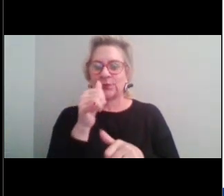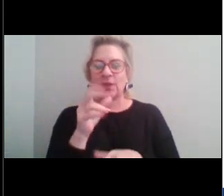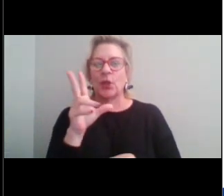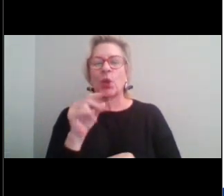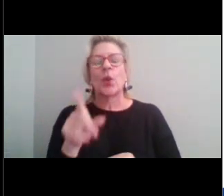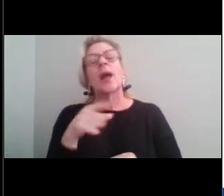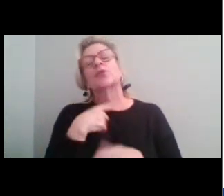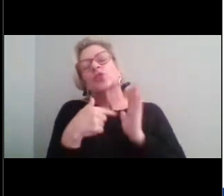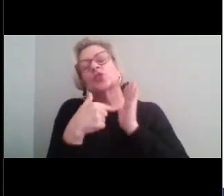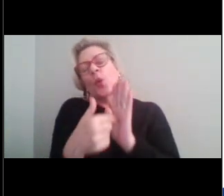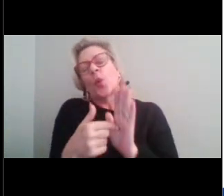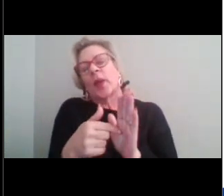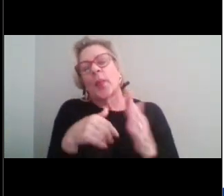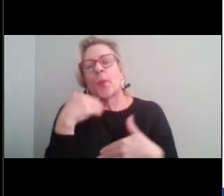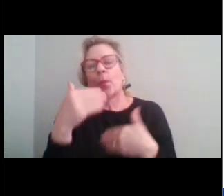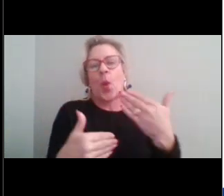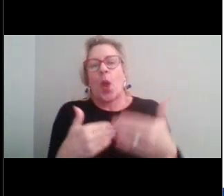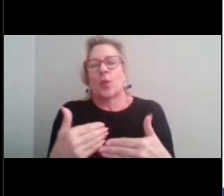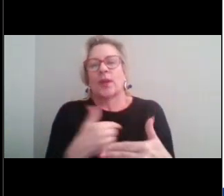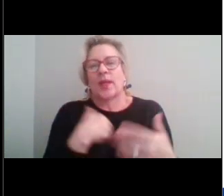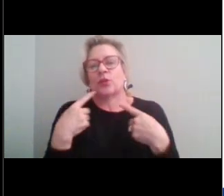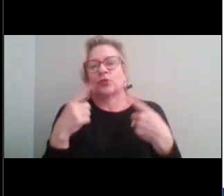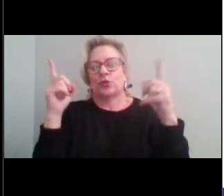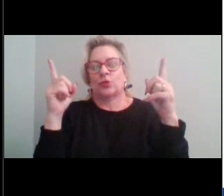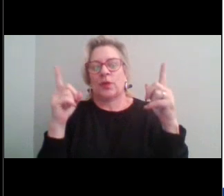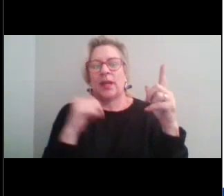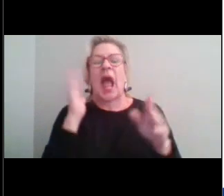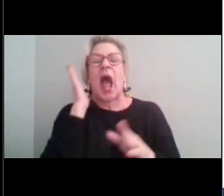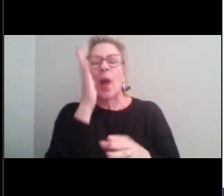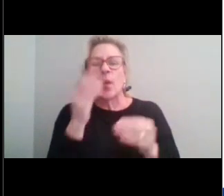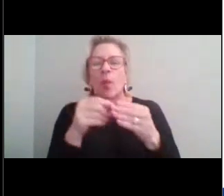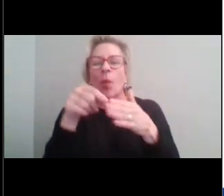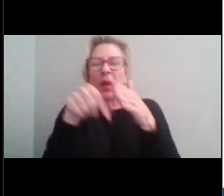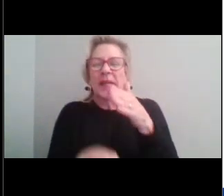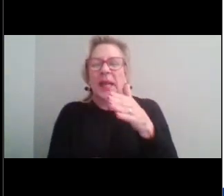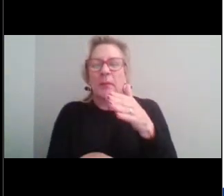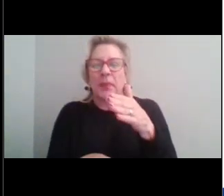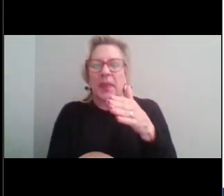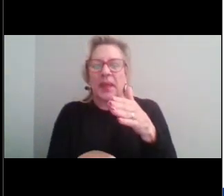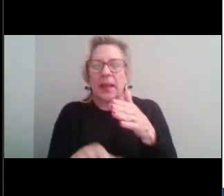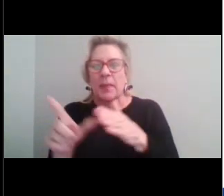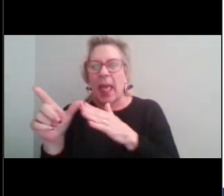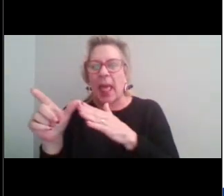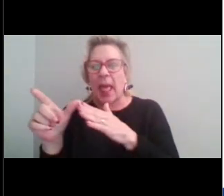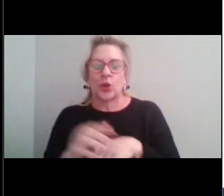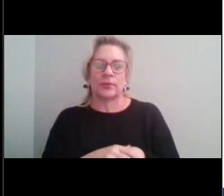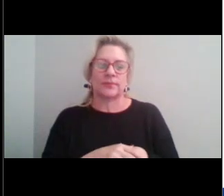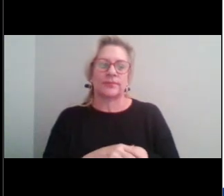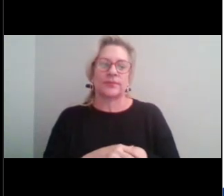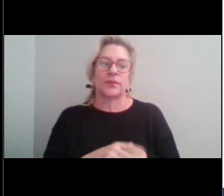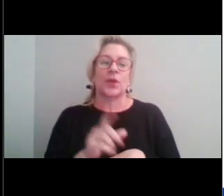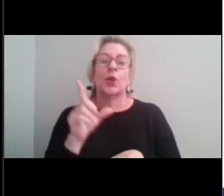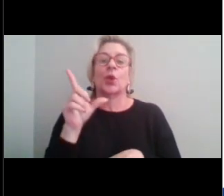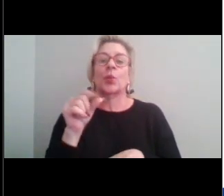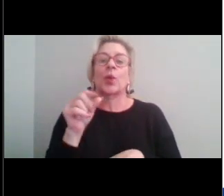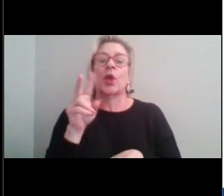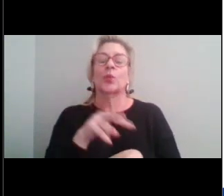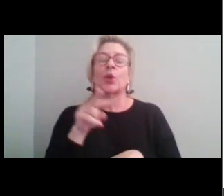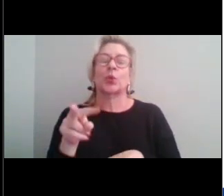progress we're making down there. And again, I'm going to walk through some more of that as I go through this presentation. In 2022 has been a